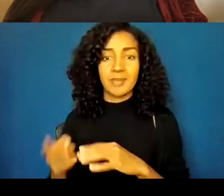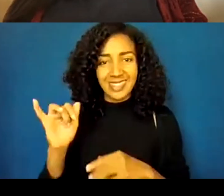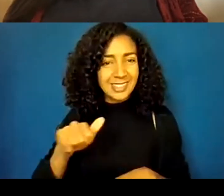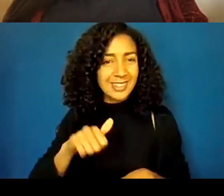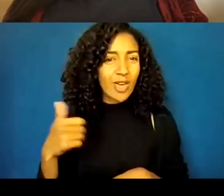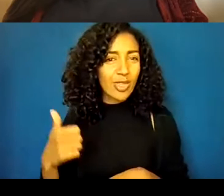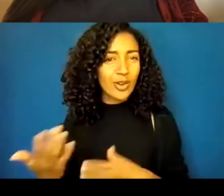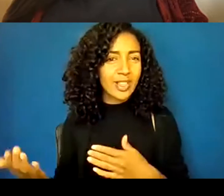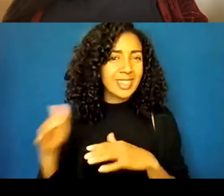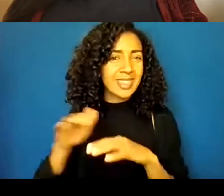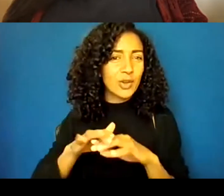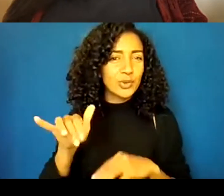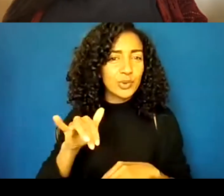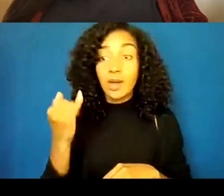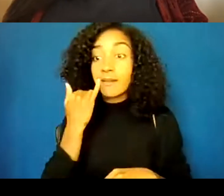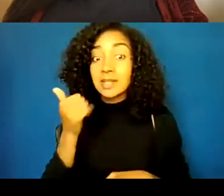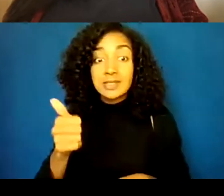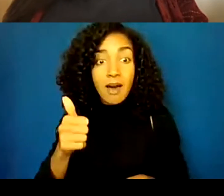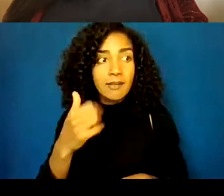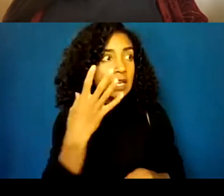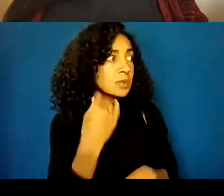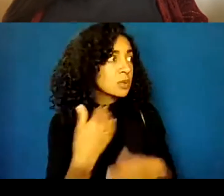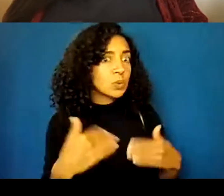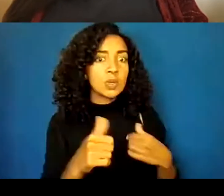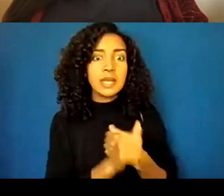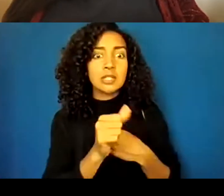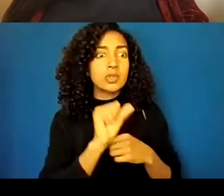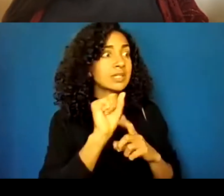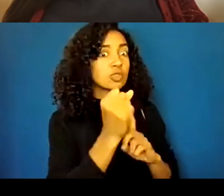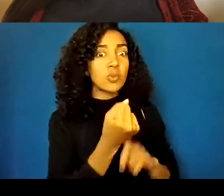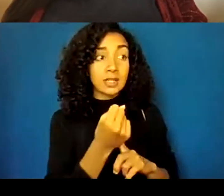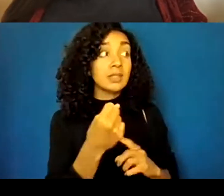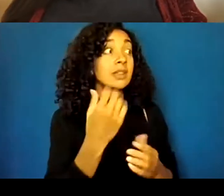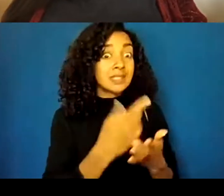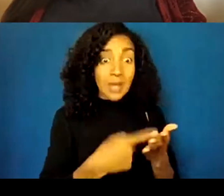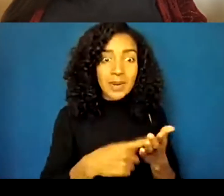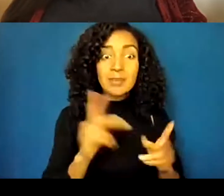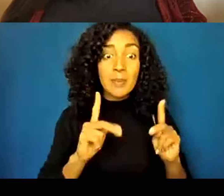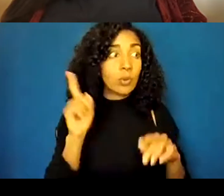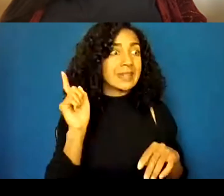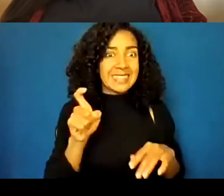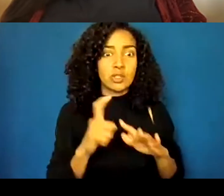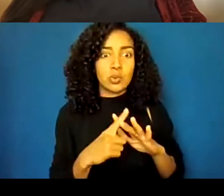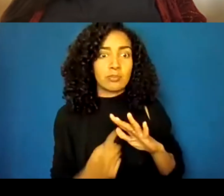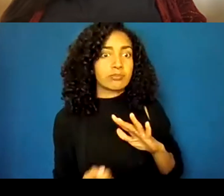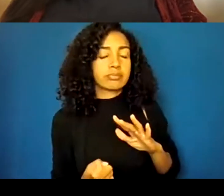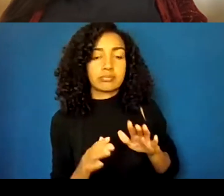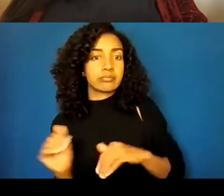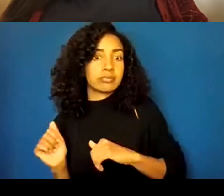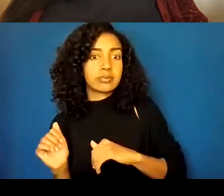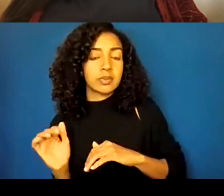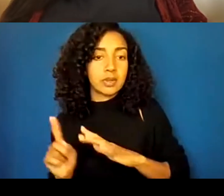of when you're in dangerous situations, some people literally need to disappear. And so